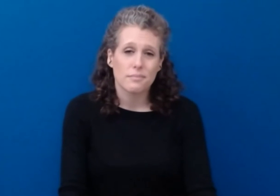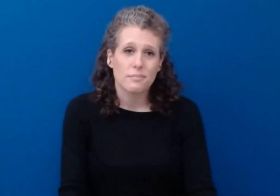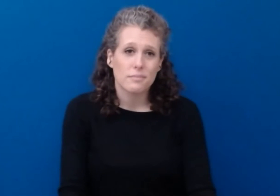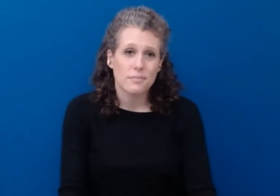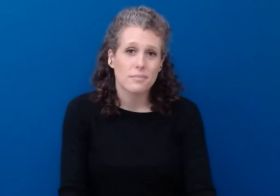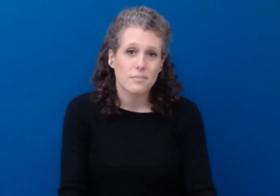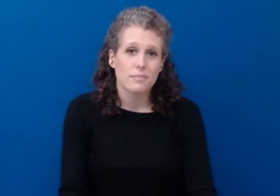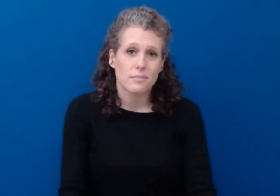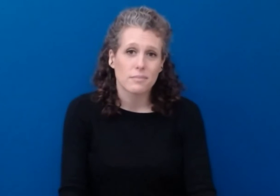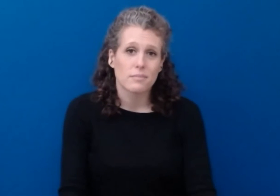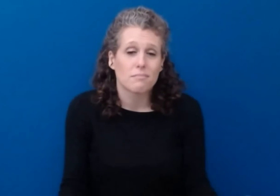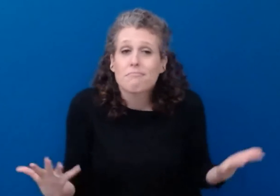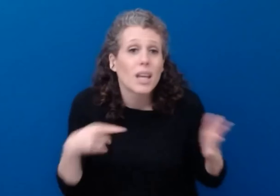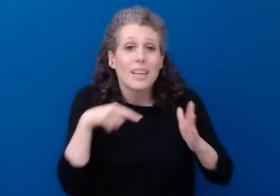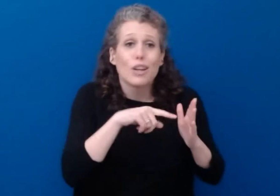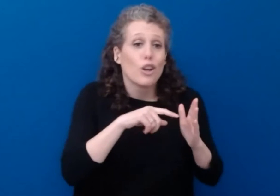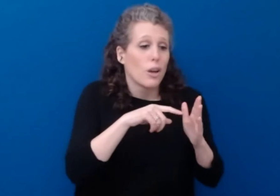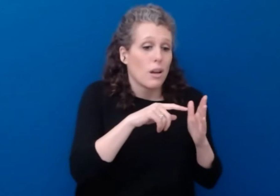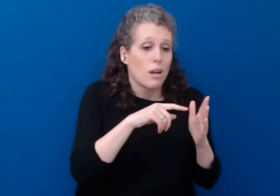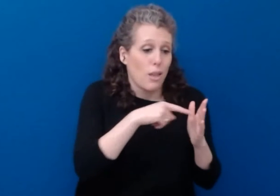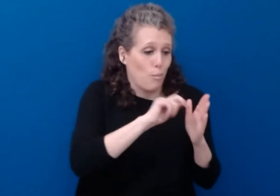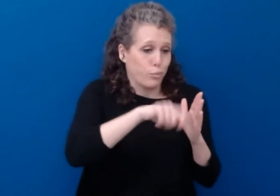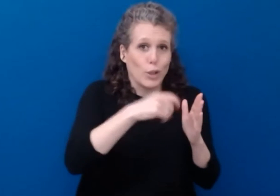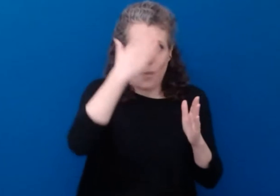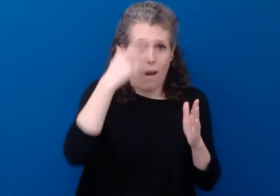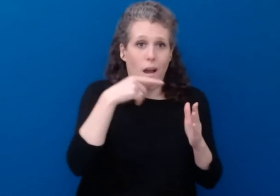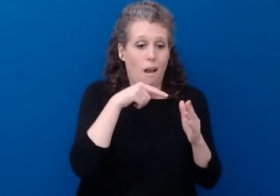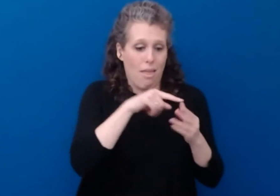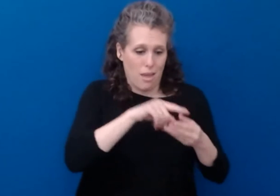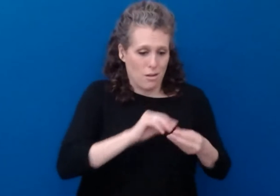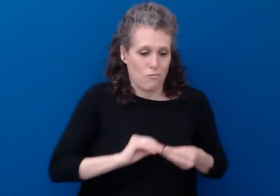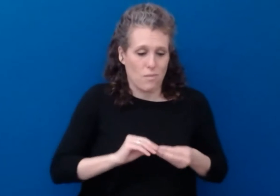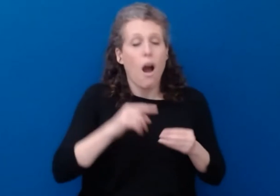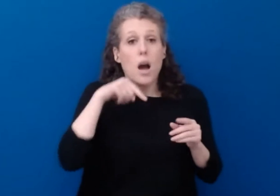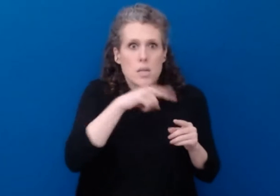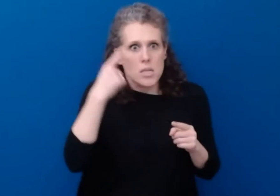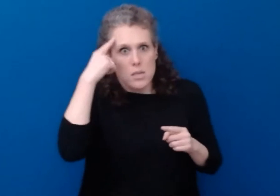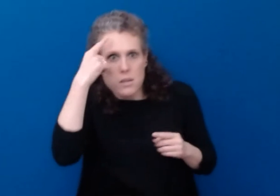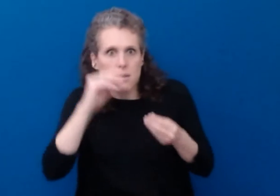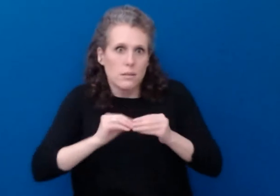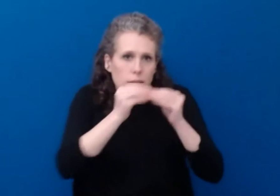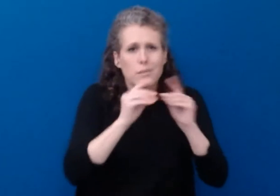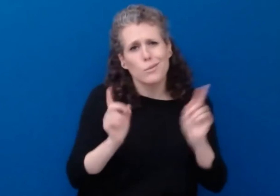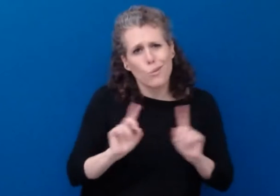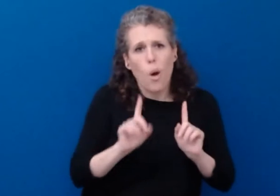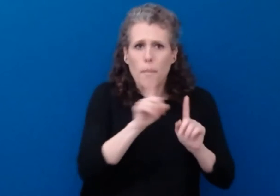the project or the product owner is not the developer, but the person who is